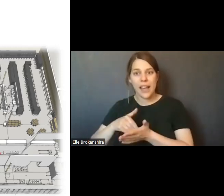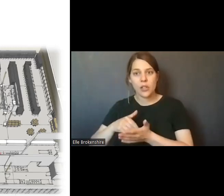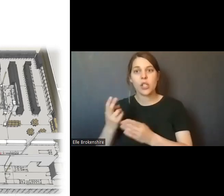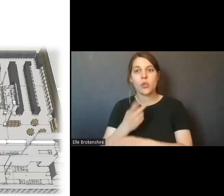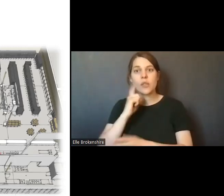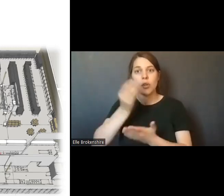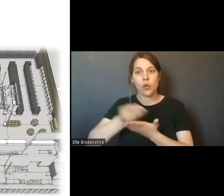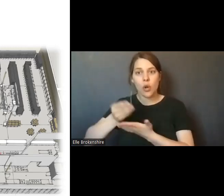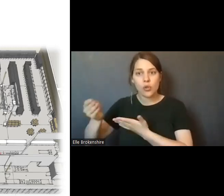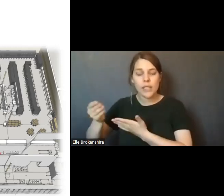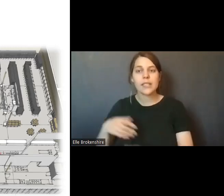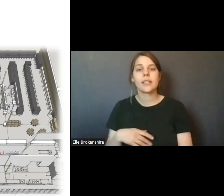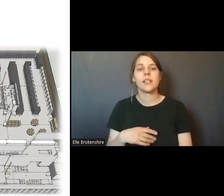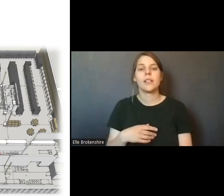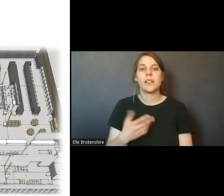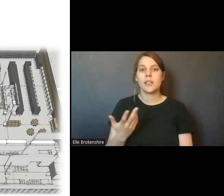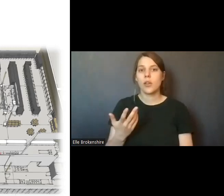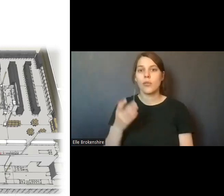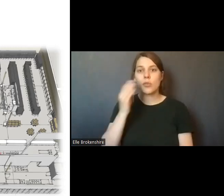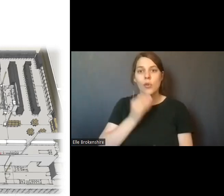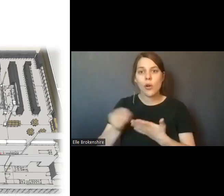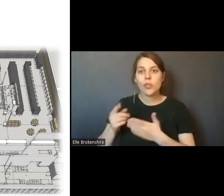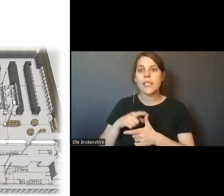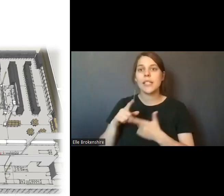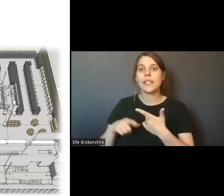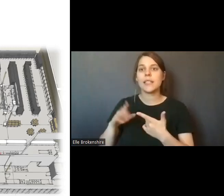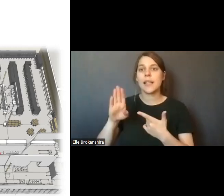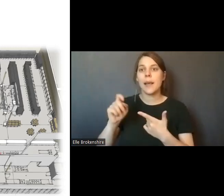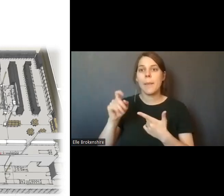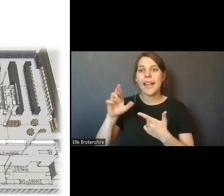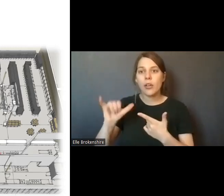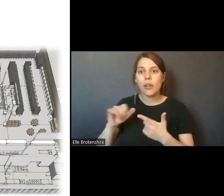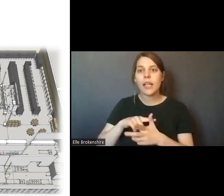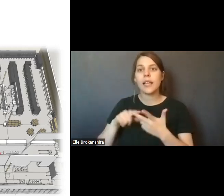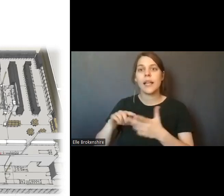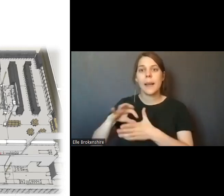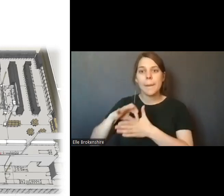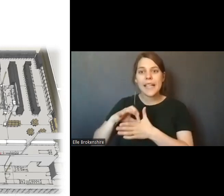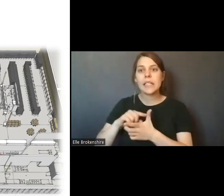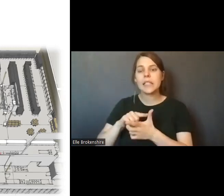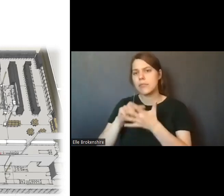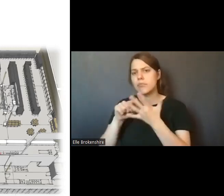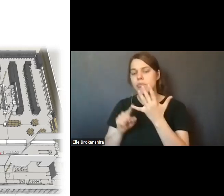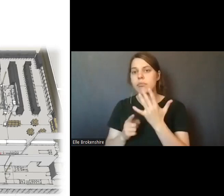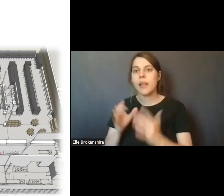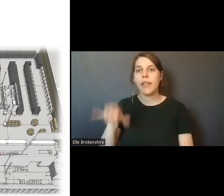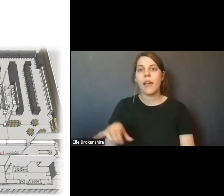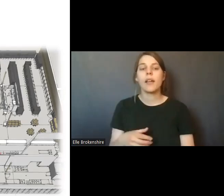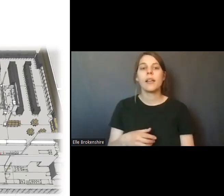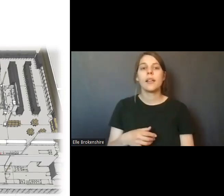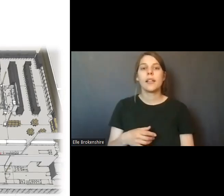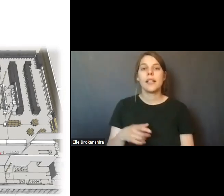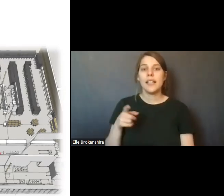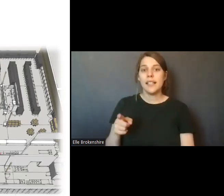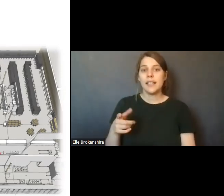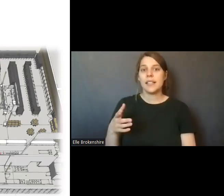to include, groceries, baked goods, meats, prepared goods department. This project closely aligns, with the Avenues of